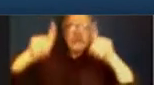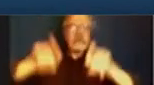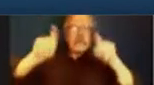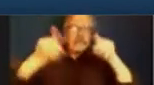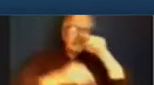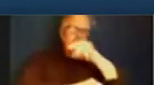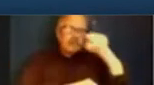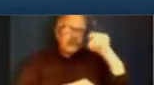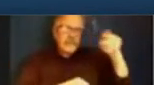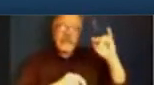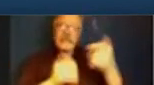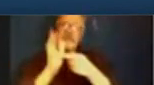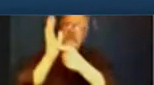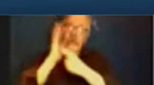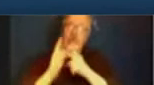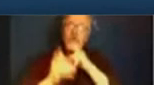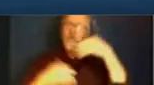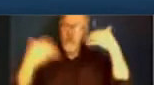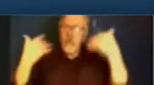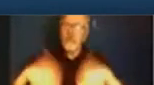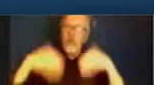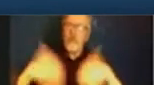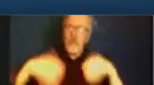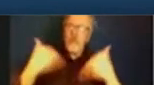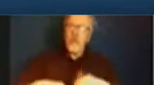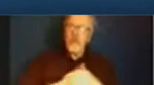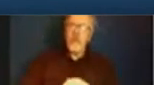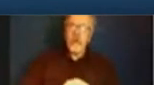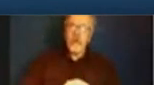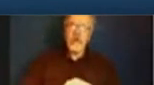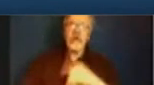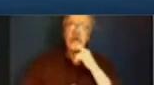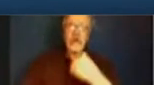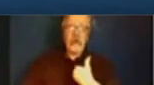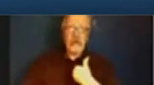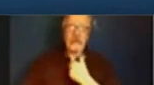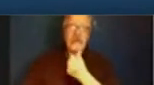constrained. So it's multiple vendors,